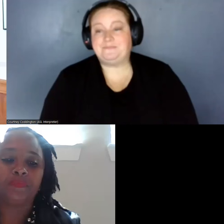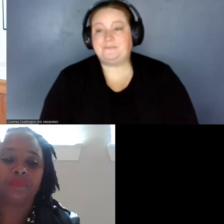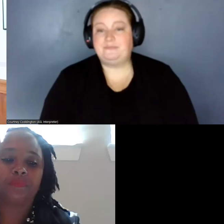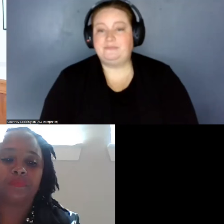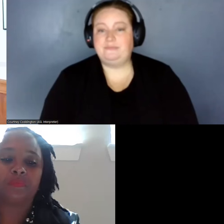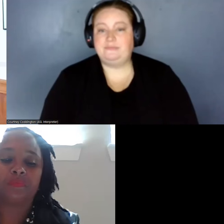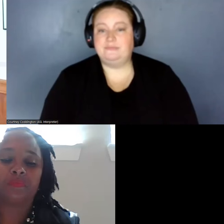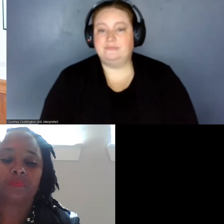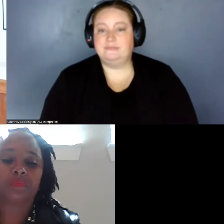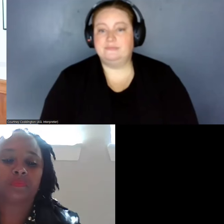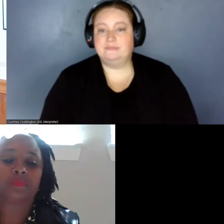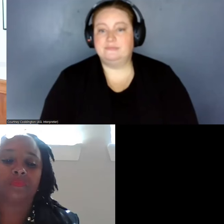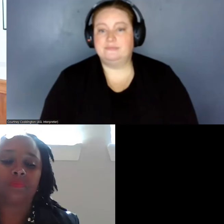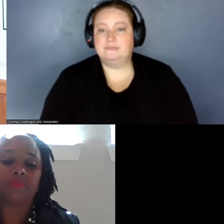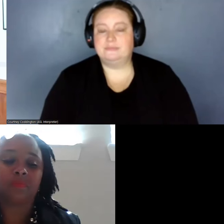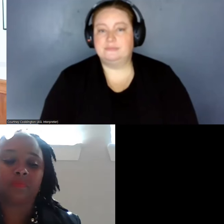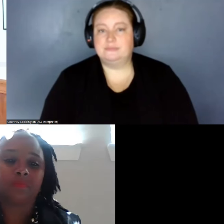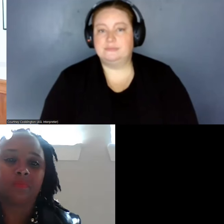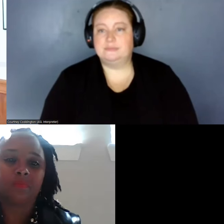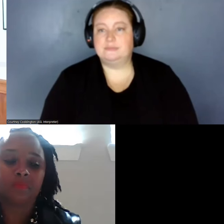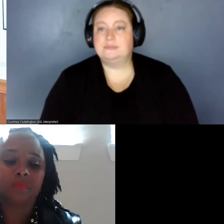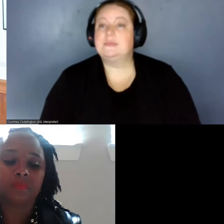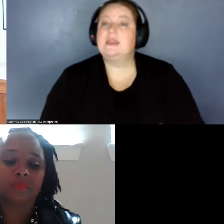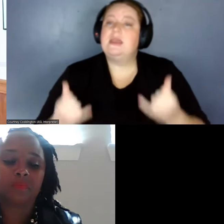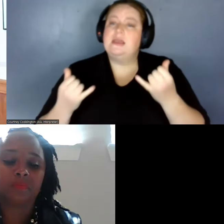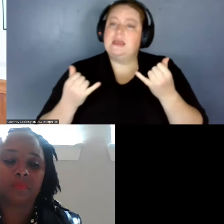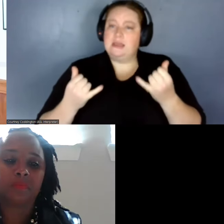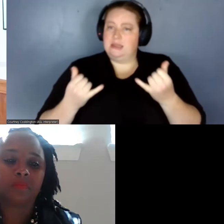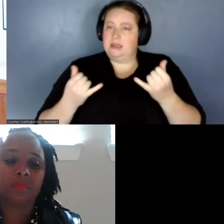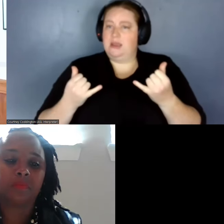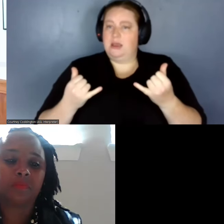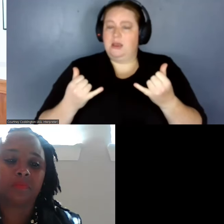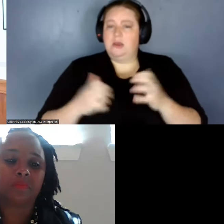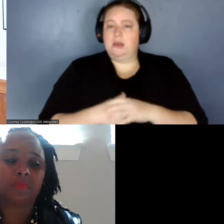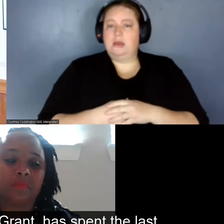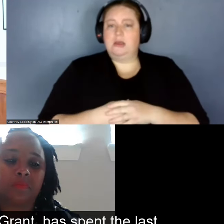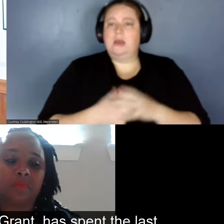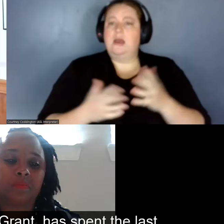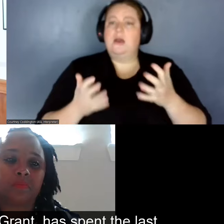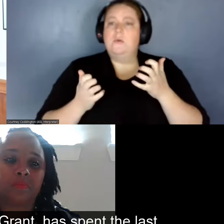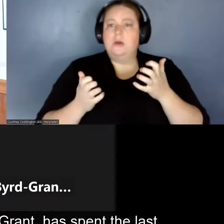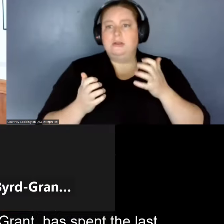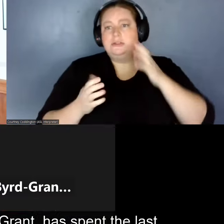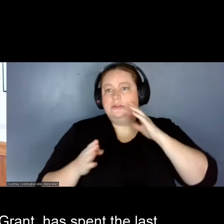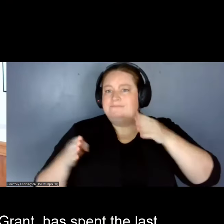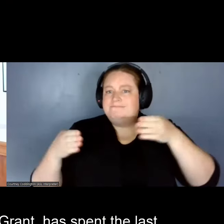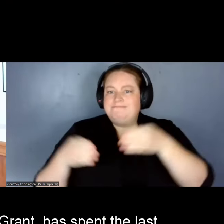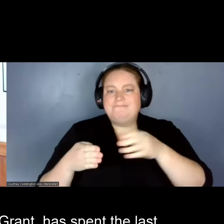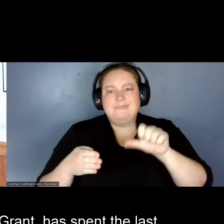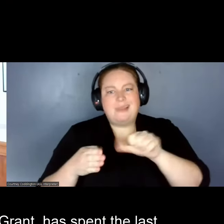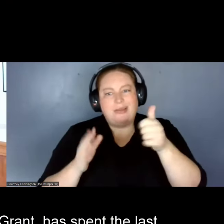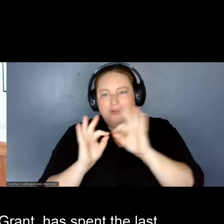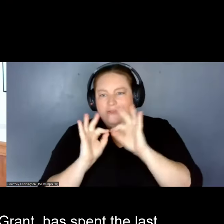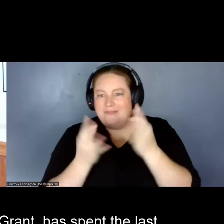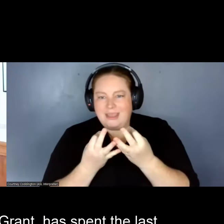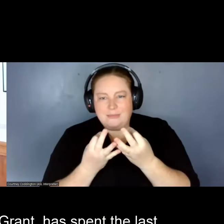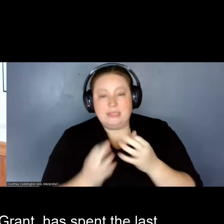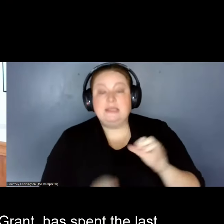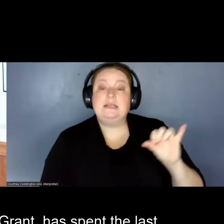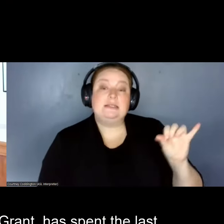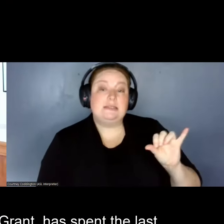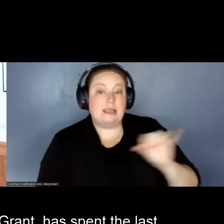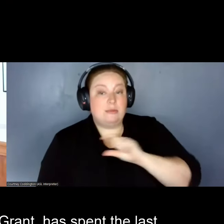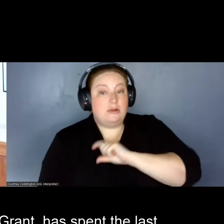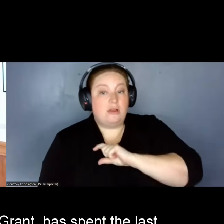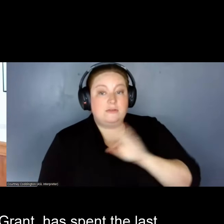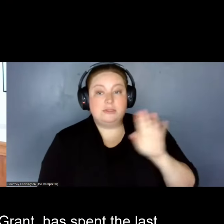I want to turn now to another family who, like Officer Byrd